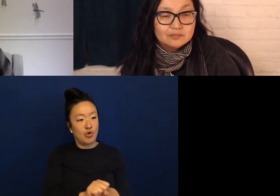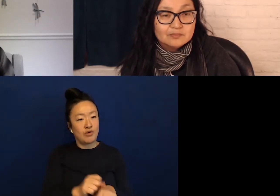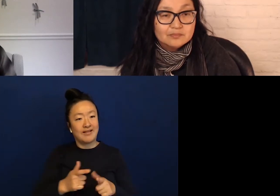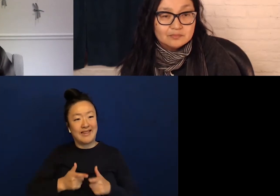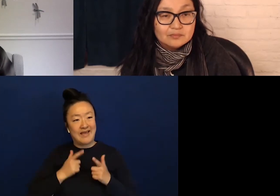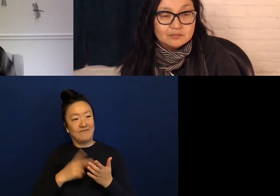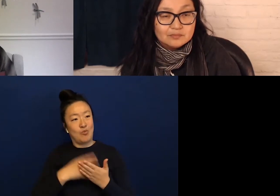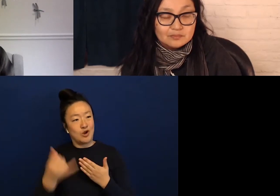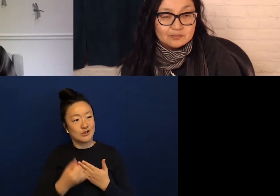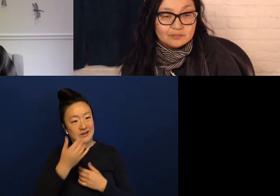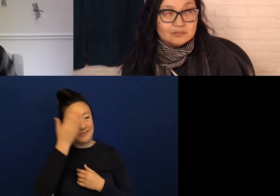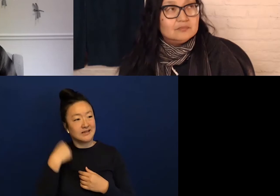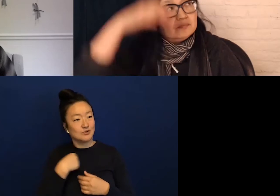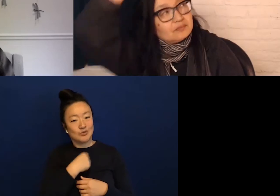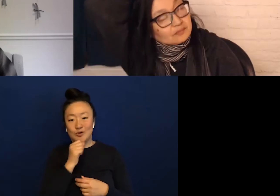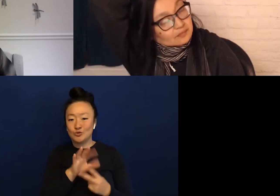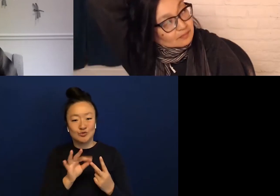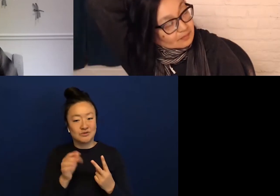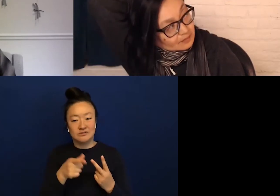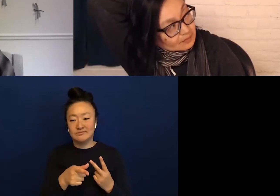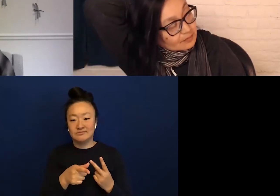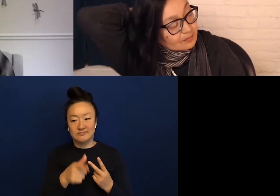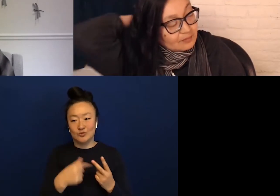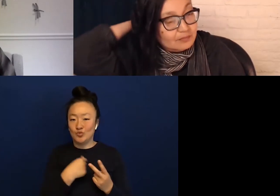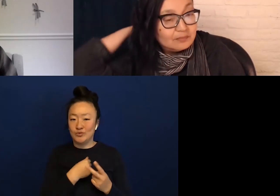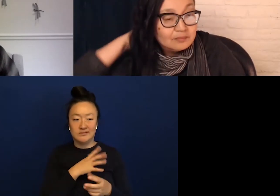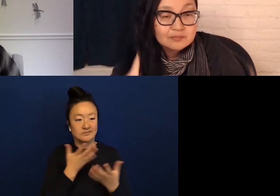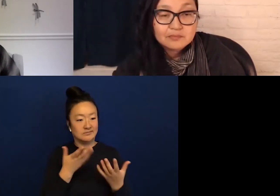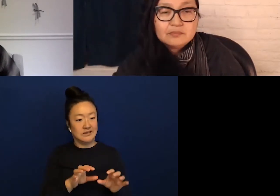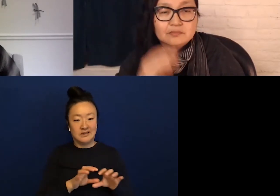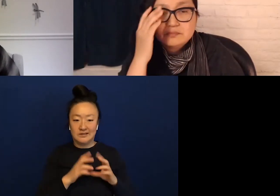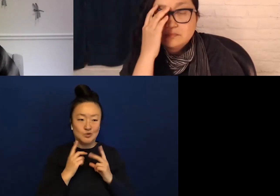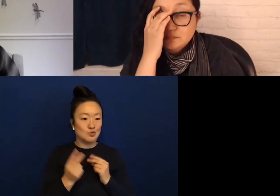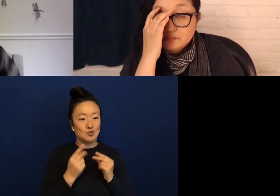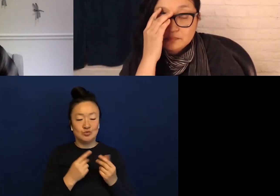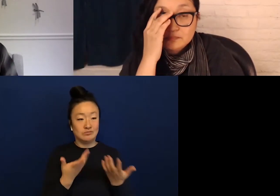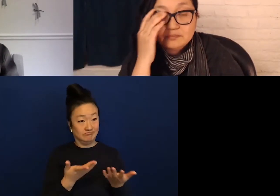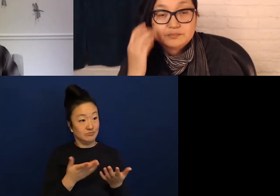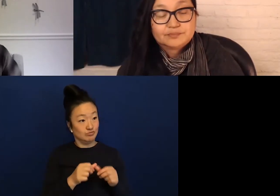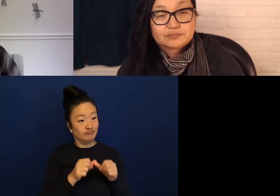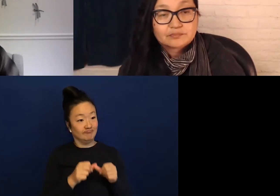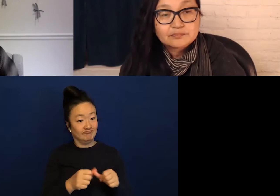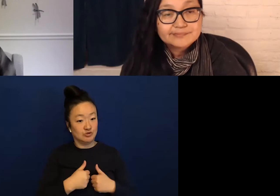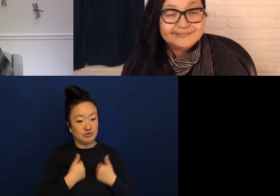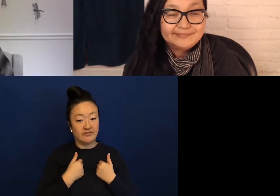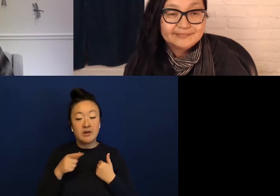Because we don't choose it. We're just, it's instrumental, and we're doing it for survival. But Tei-Ching Hsieh, on the other hand, I